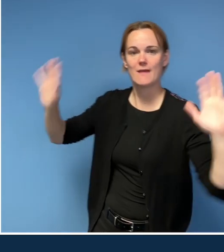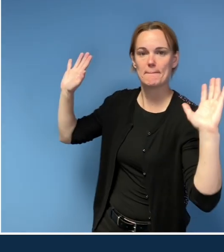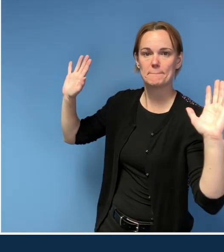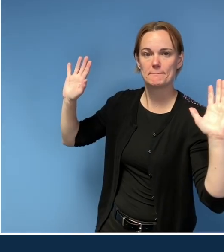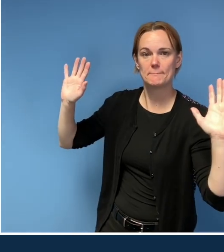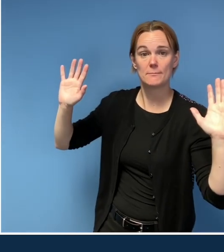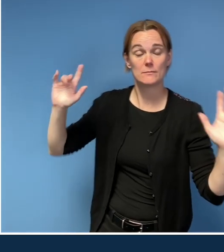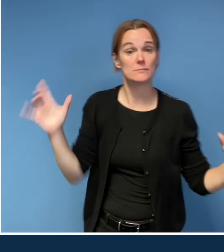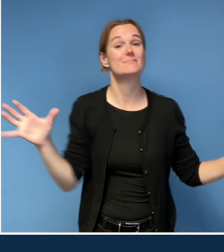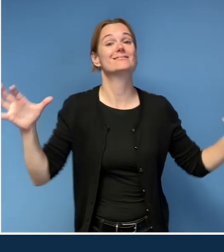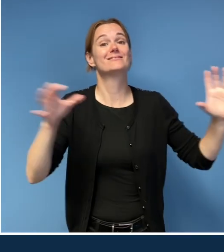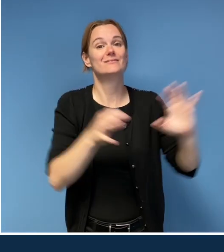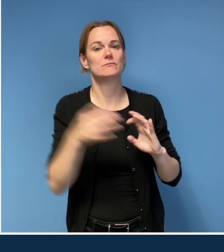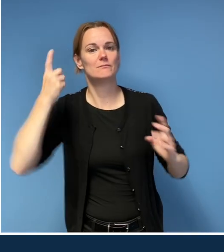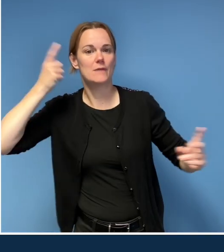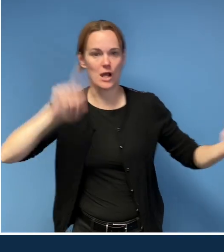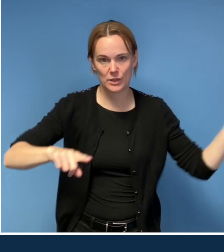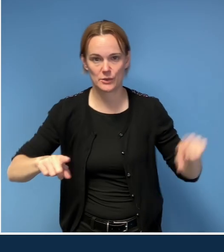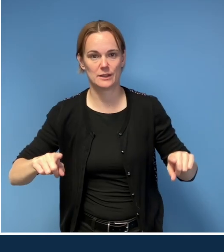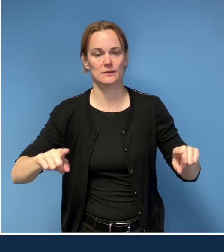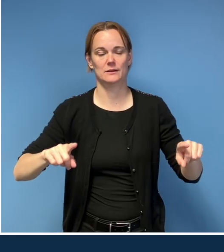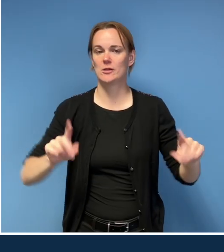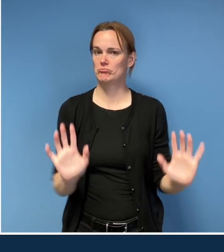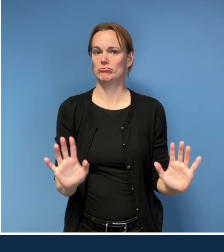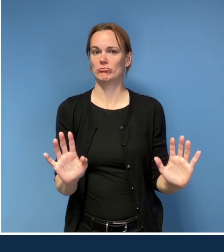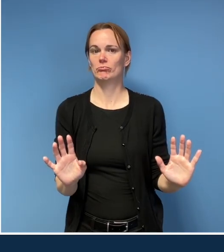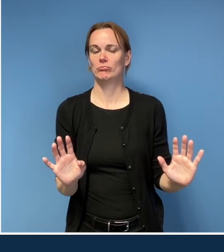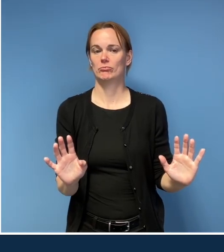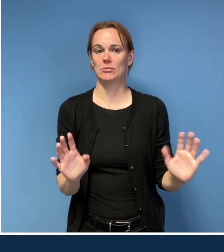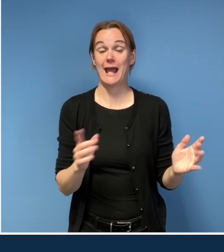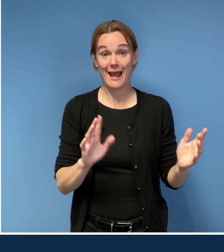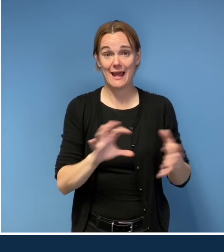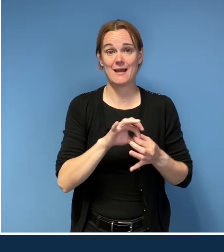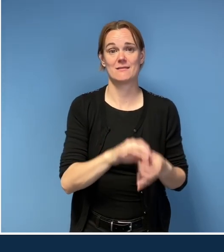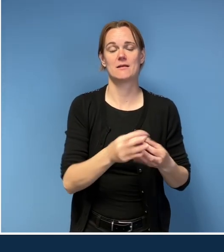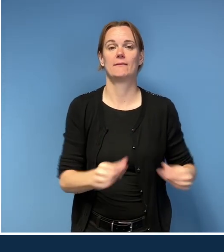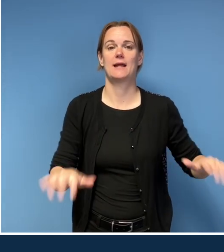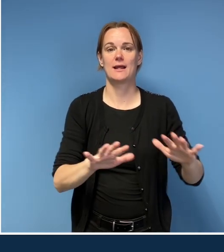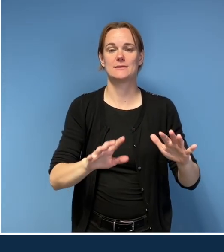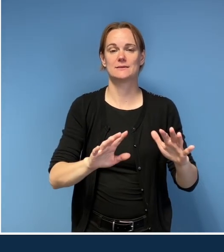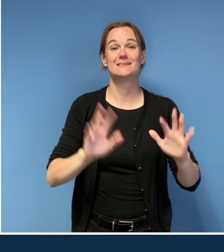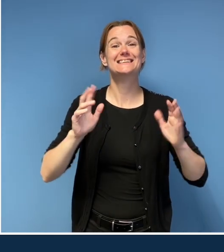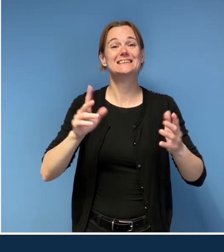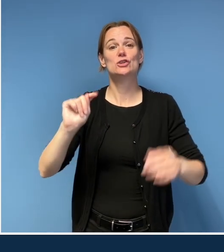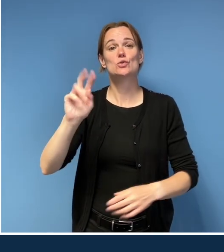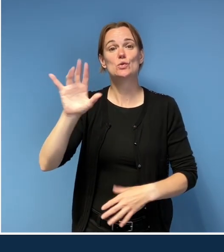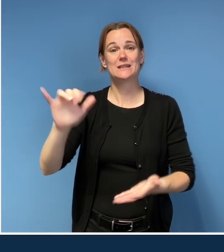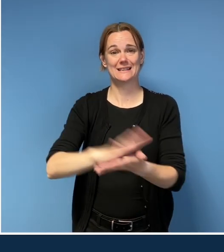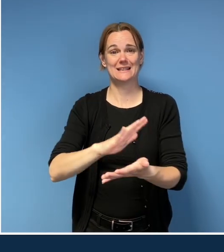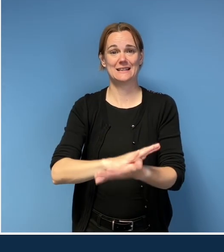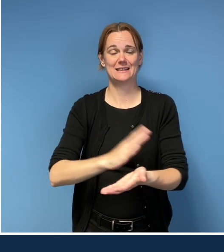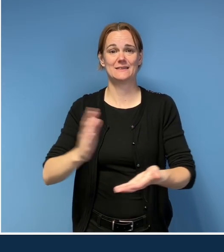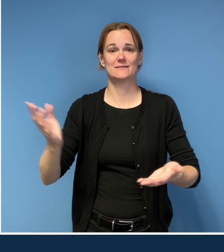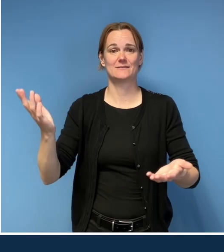sovereignty and in sacred relationship with the land and with each other. So the Peace and Friendship Treaty is really about